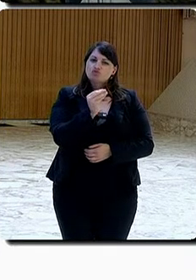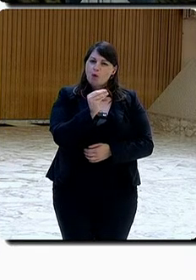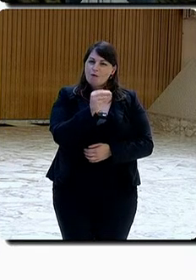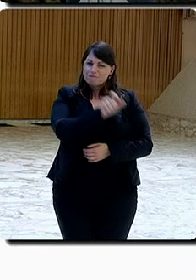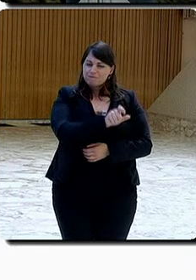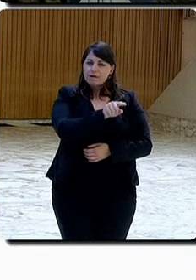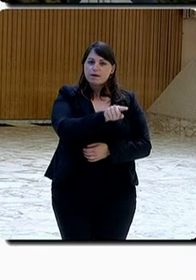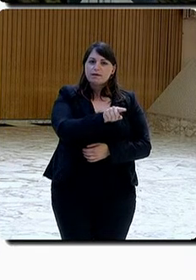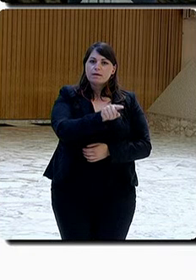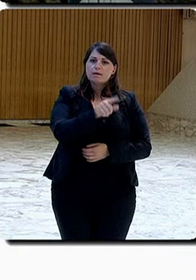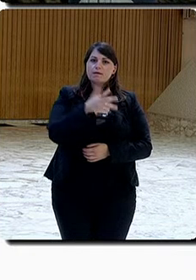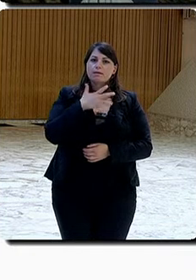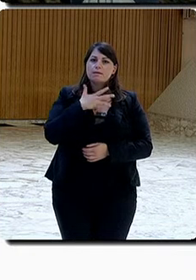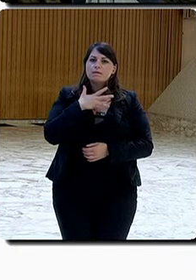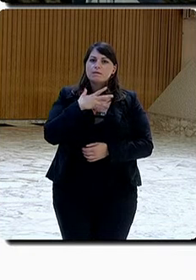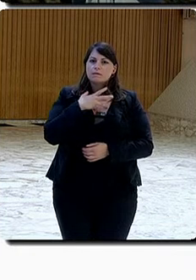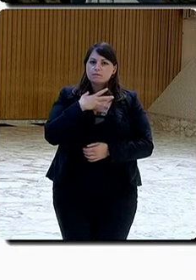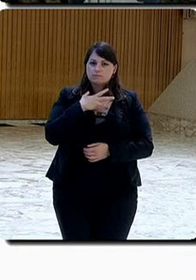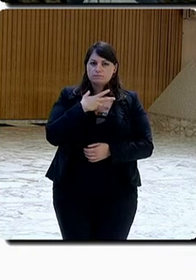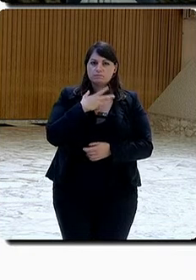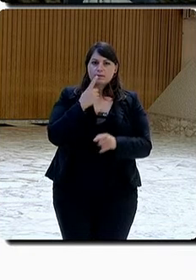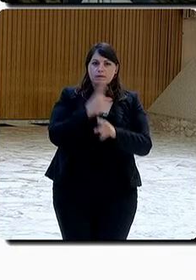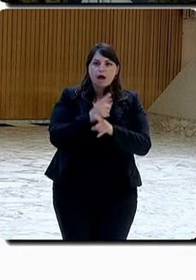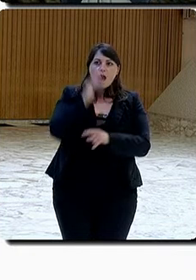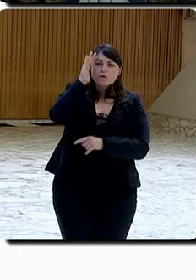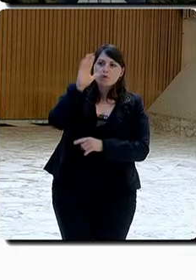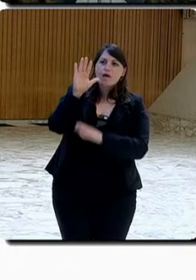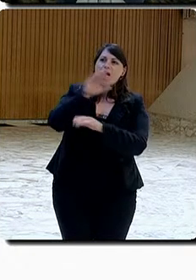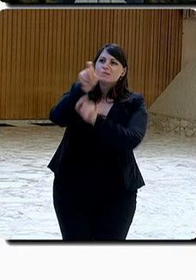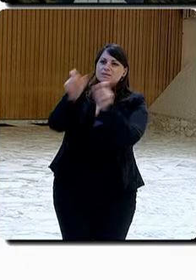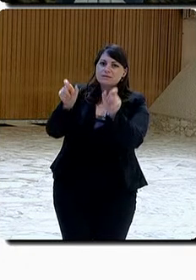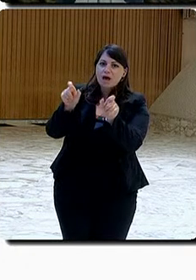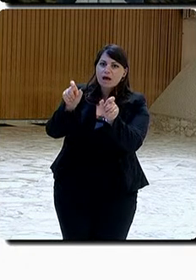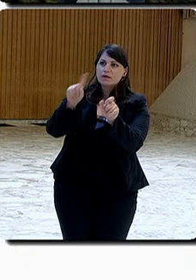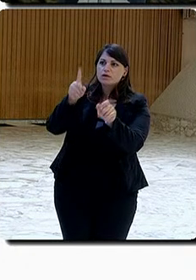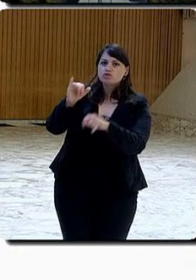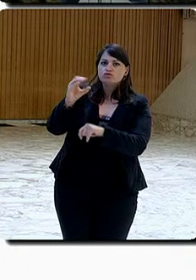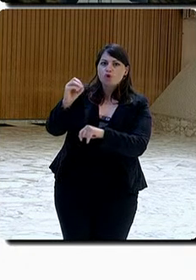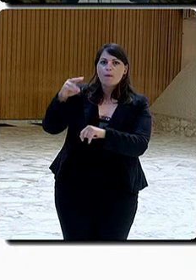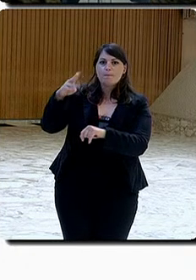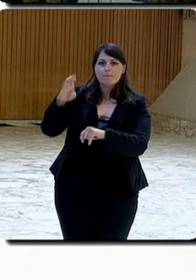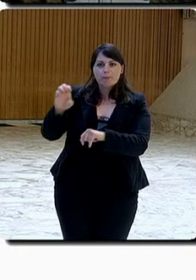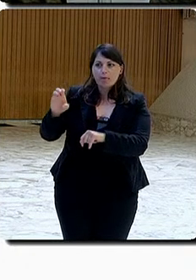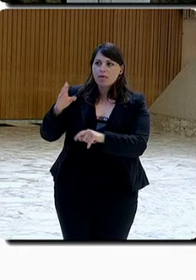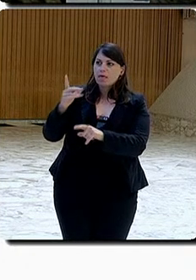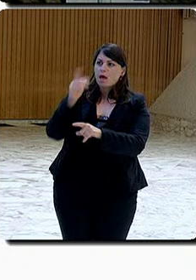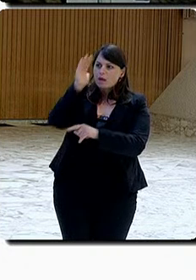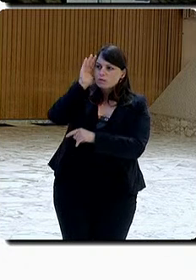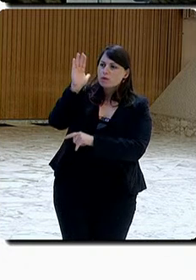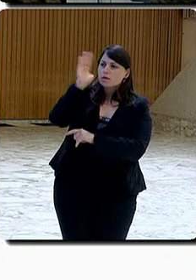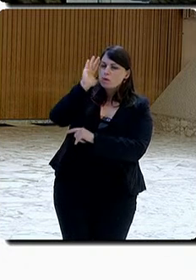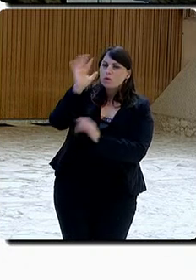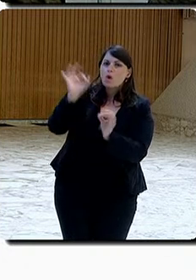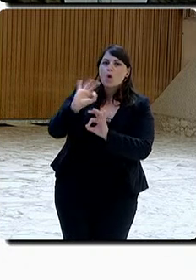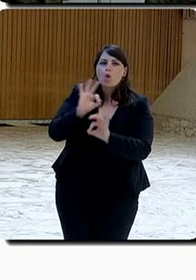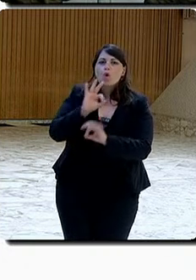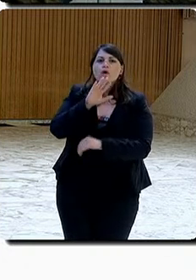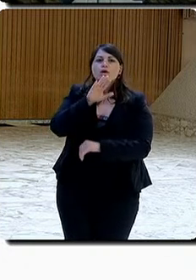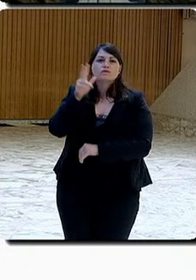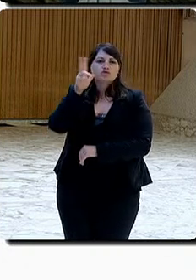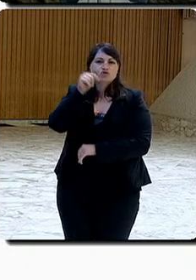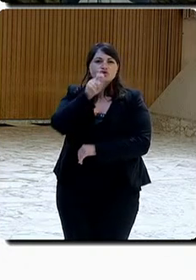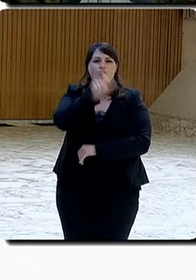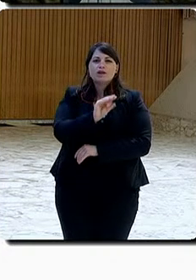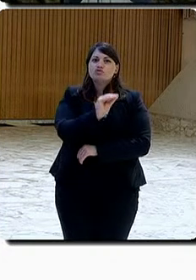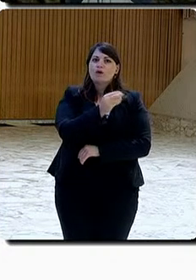his points. Observe not only how young Ruth refuses to leave her mother-in-law Naomi, but how Naomi helps